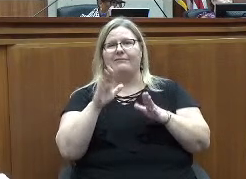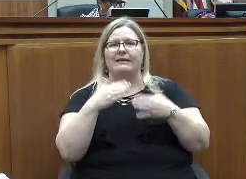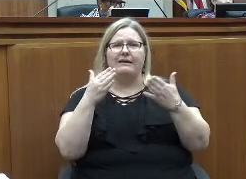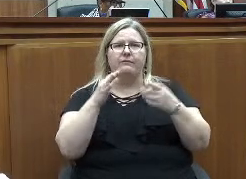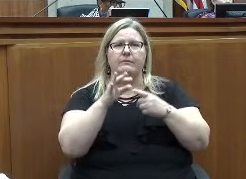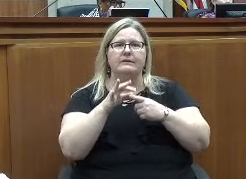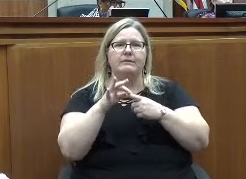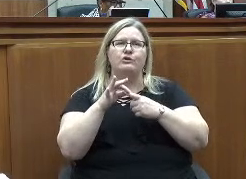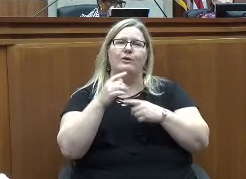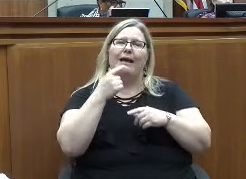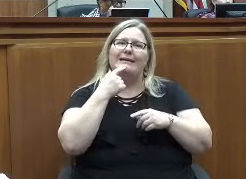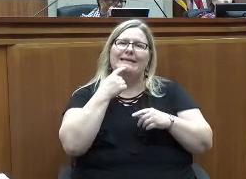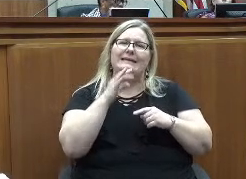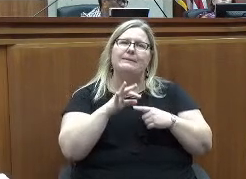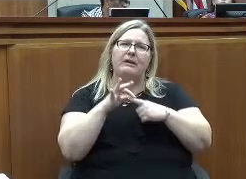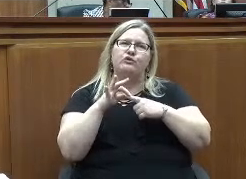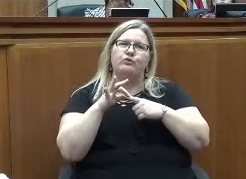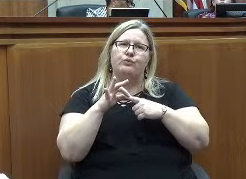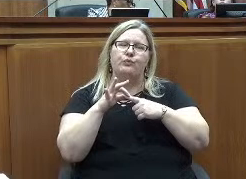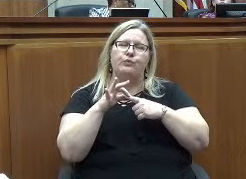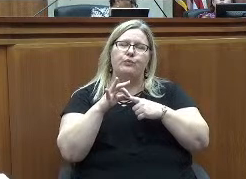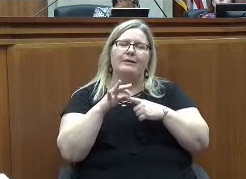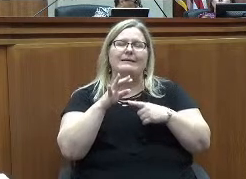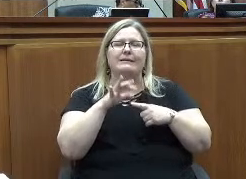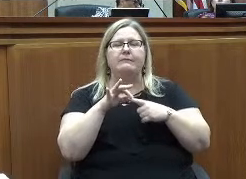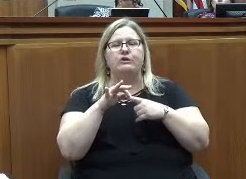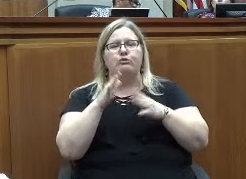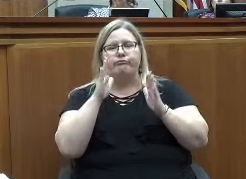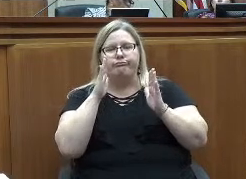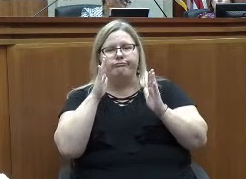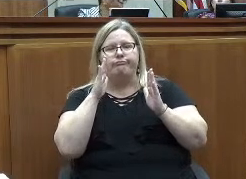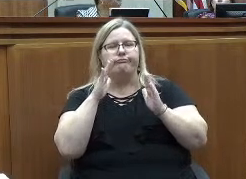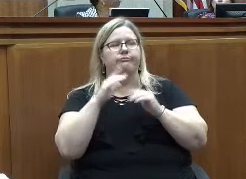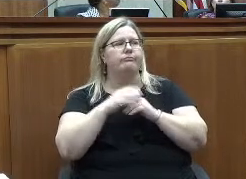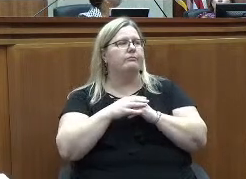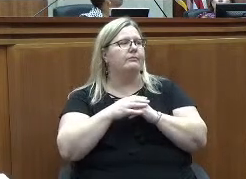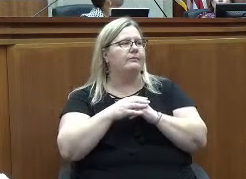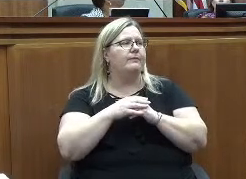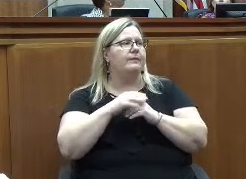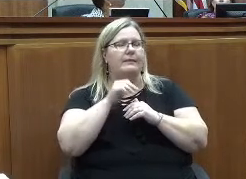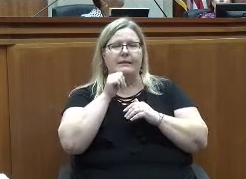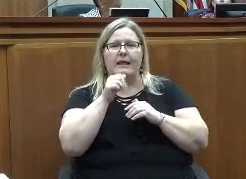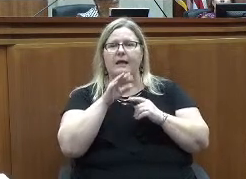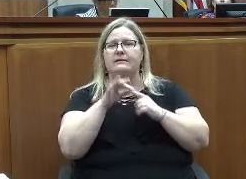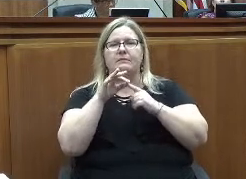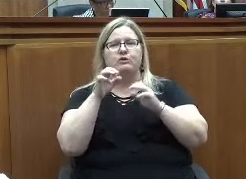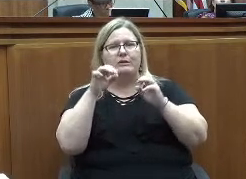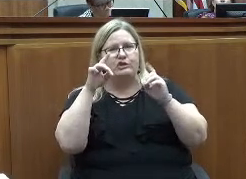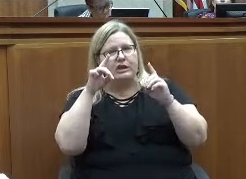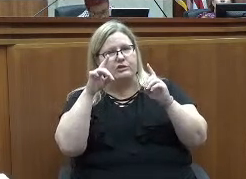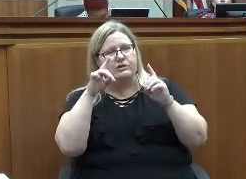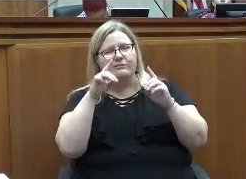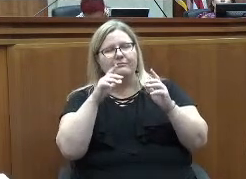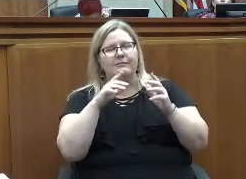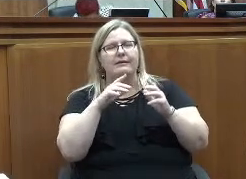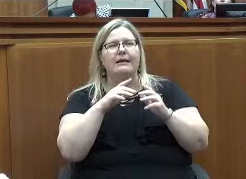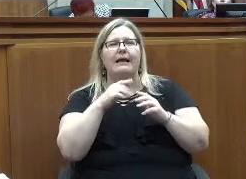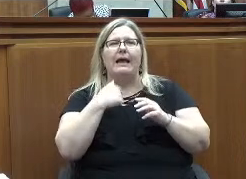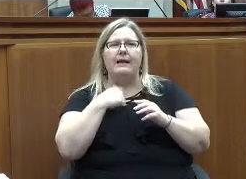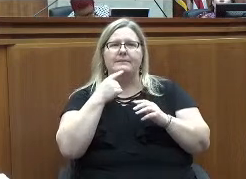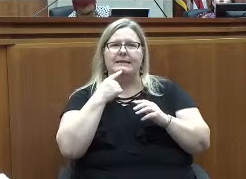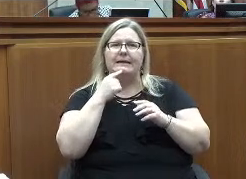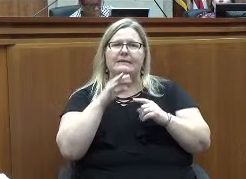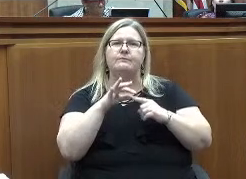special, and I say special attention. I'm not saying special education. I'm saying